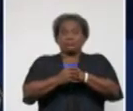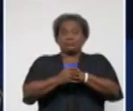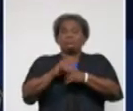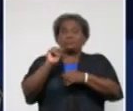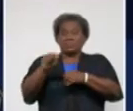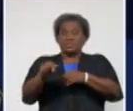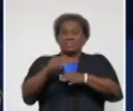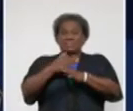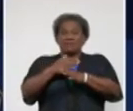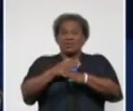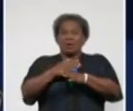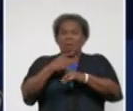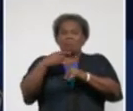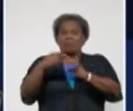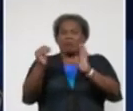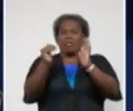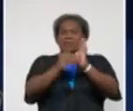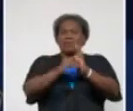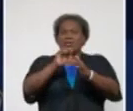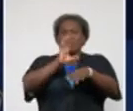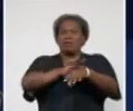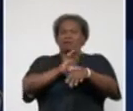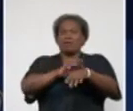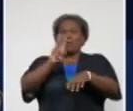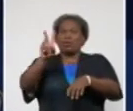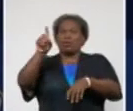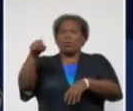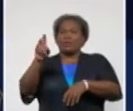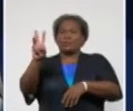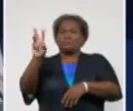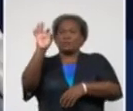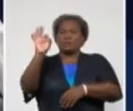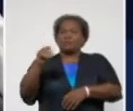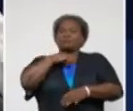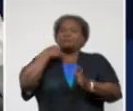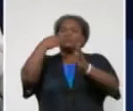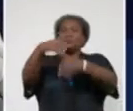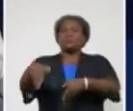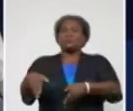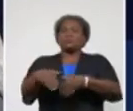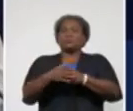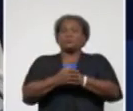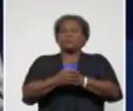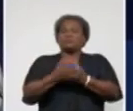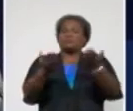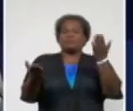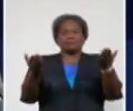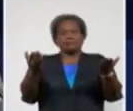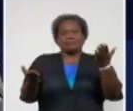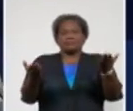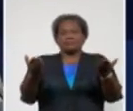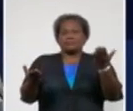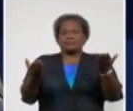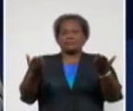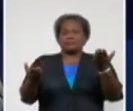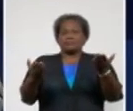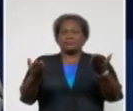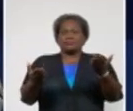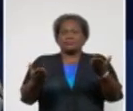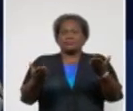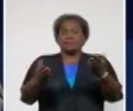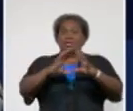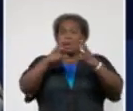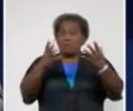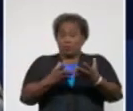of 2.3%, lower than the global rate of 3.21% and regional rate,